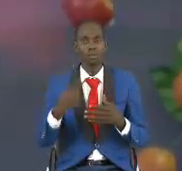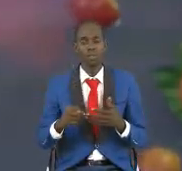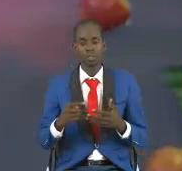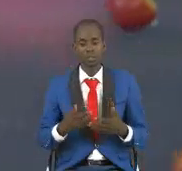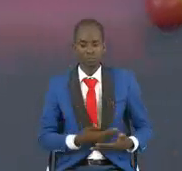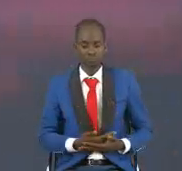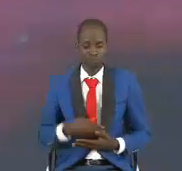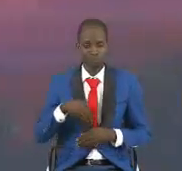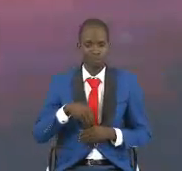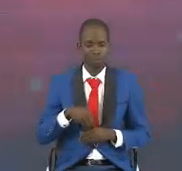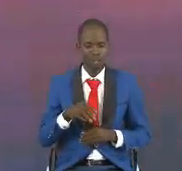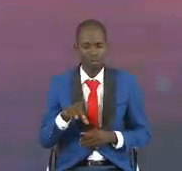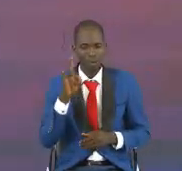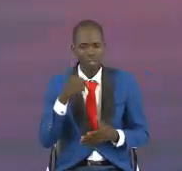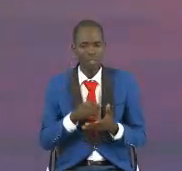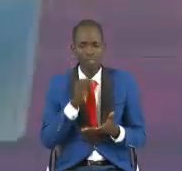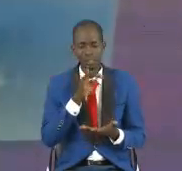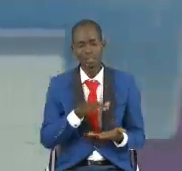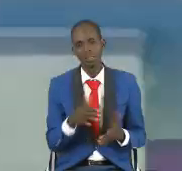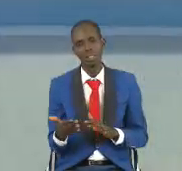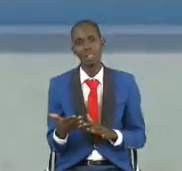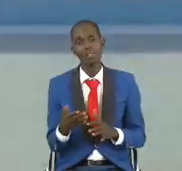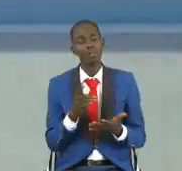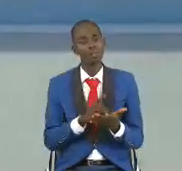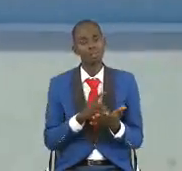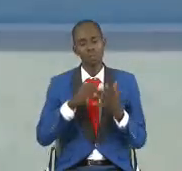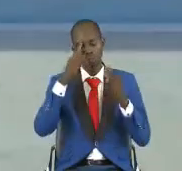to try to evacuate